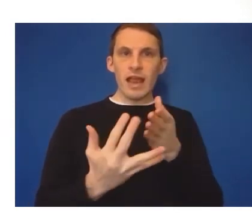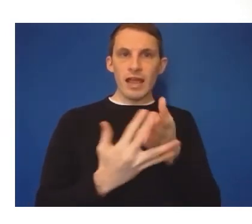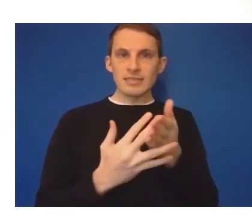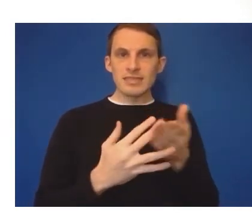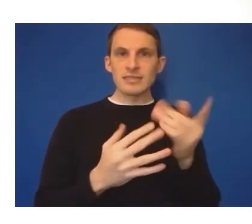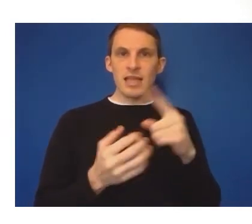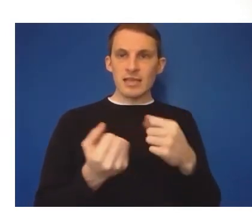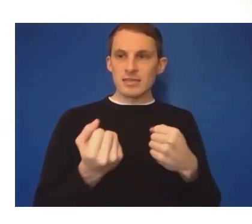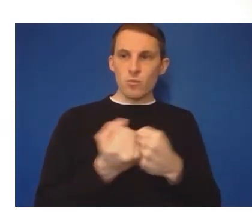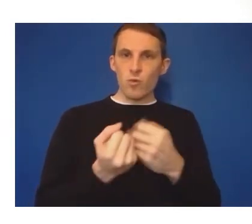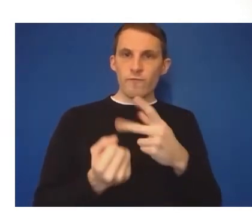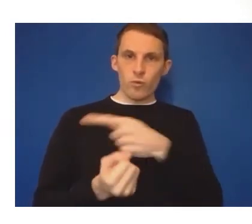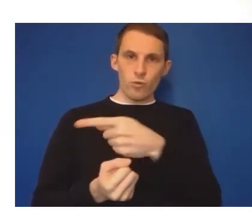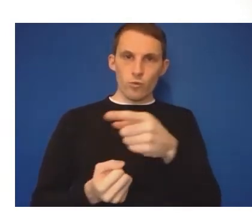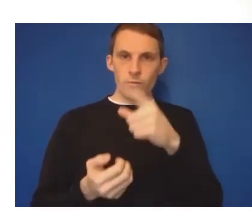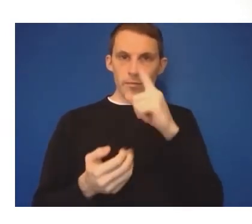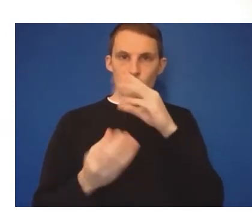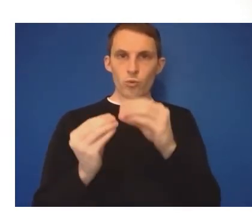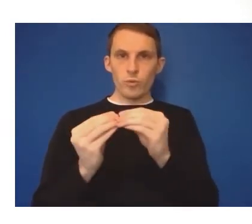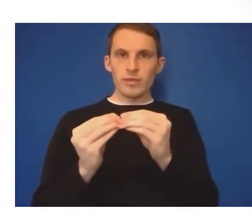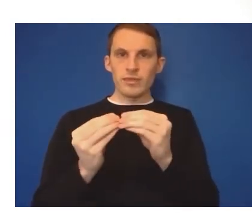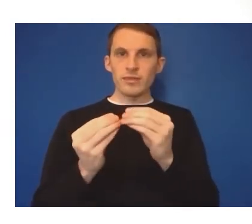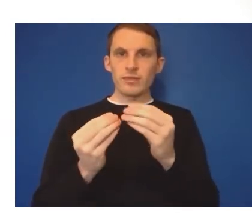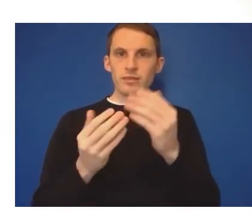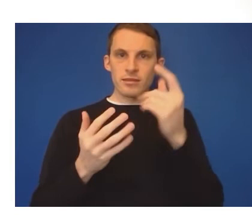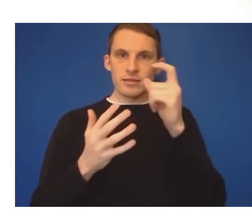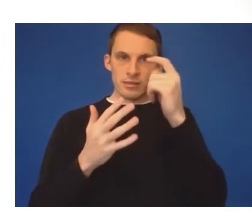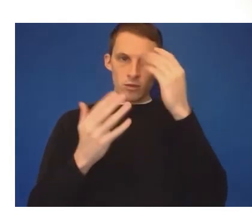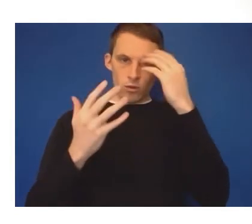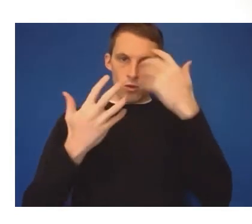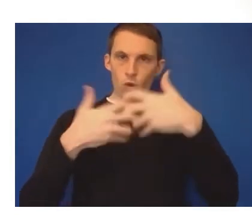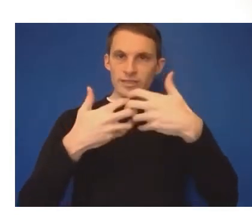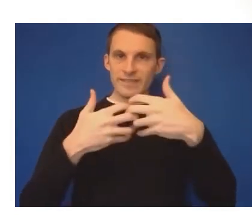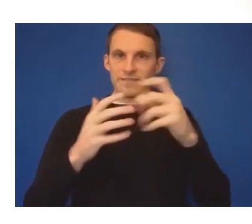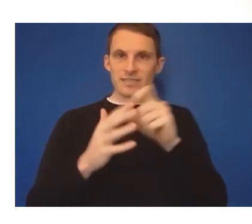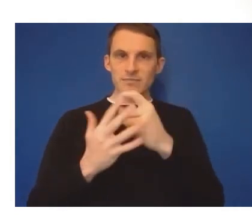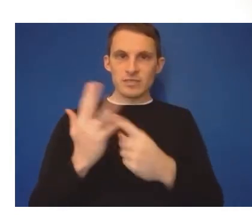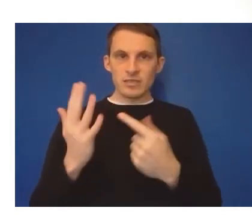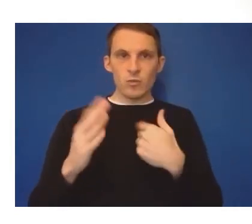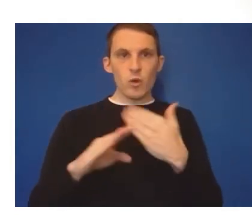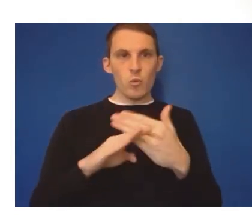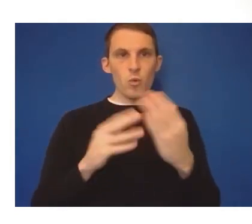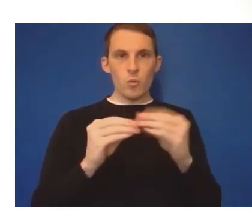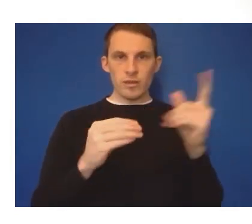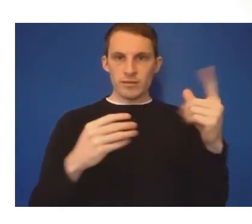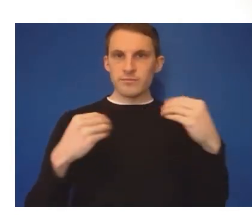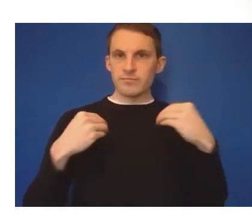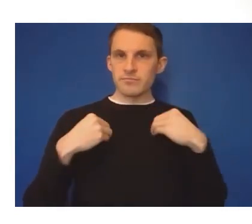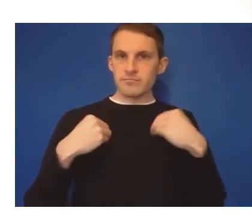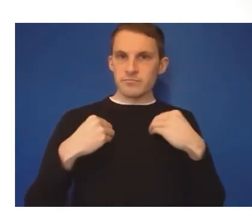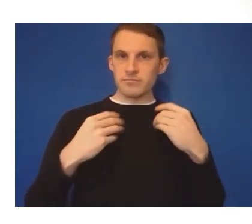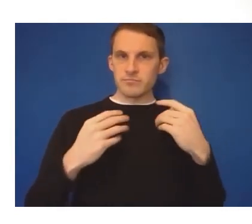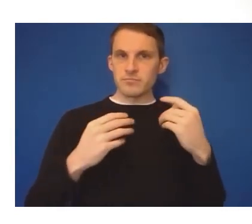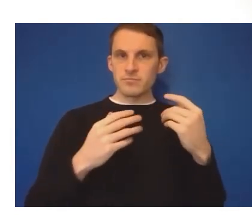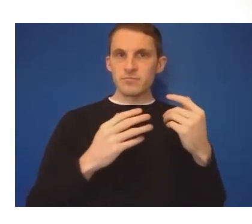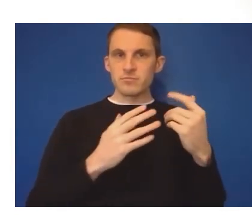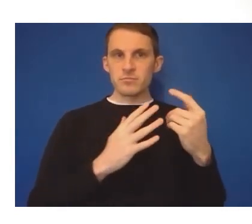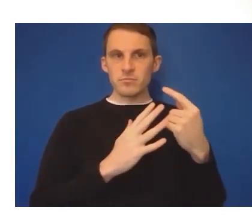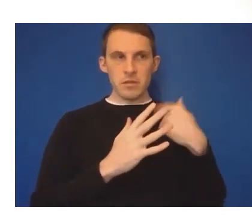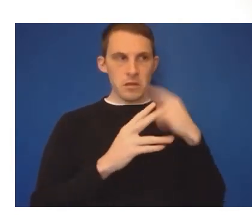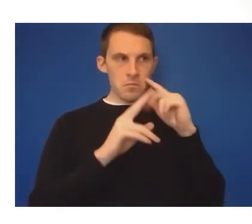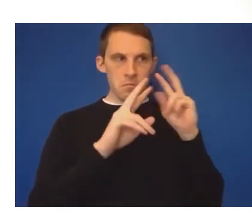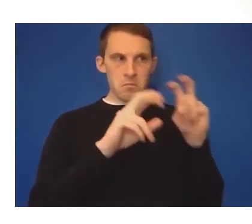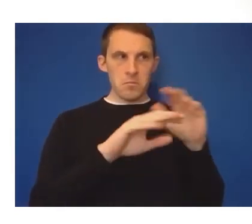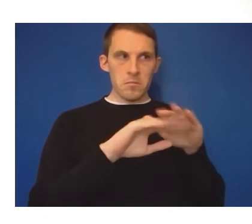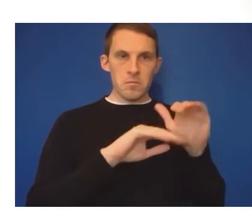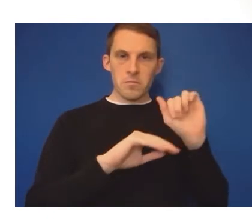Disabilities. And in this project, we worked with the essential services industry to analyse their practices and processes.